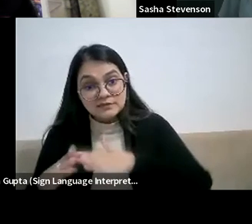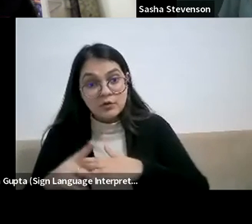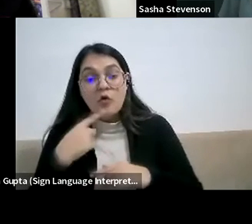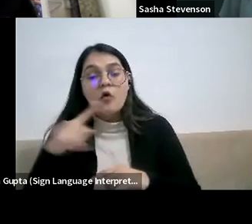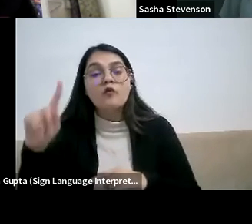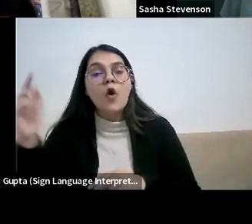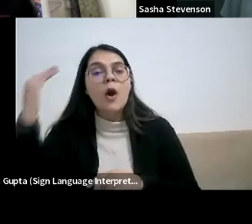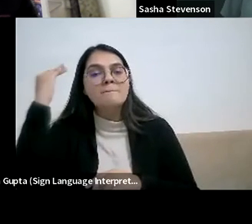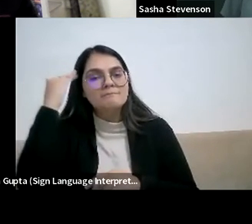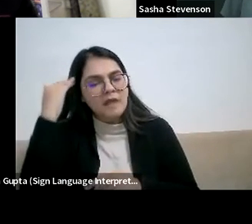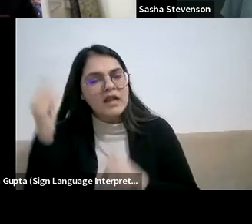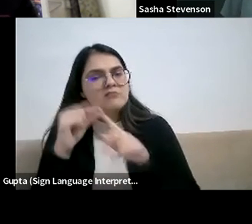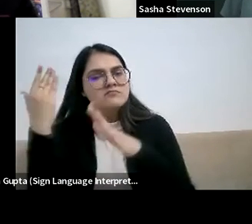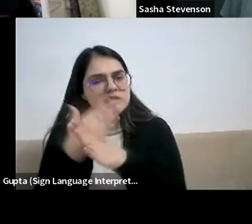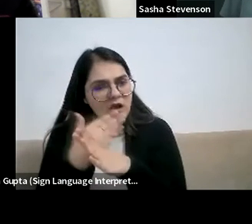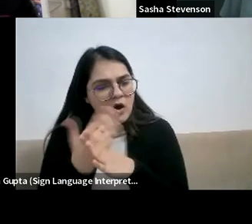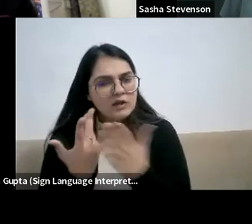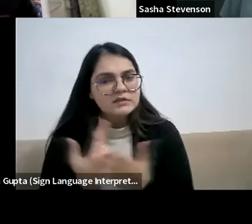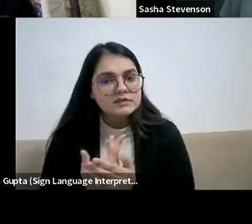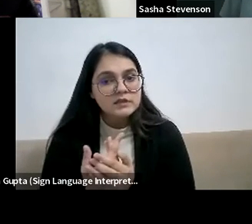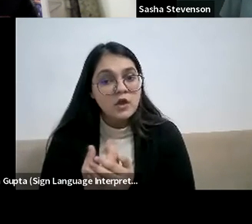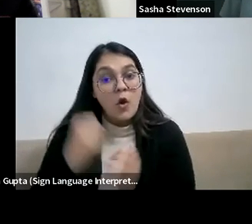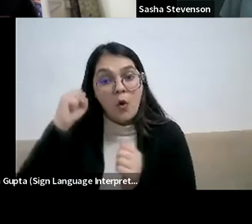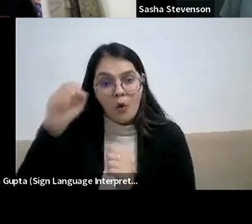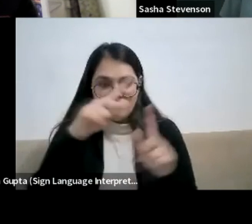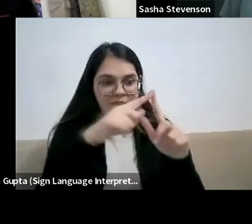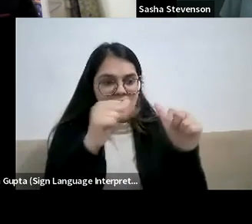mental disabilities, even amongst Dalits,